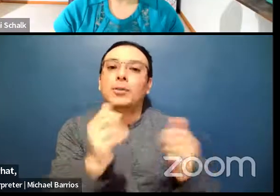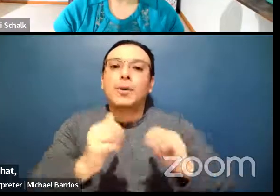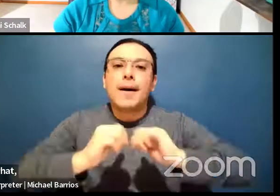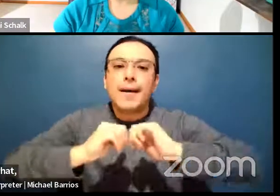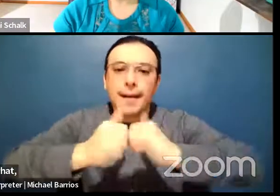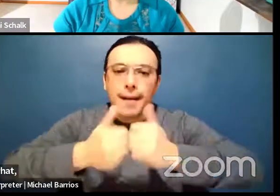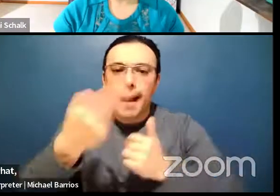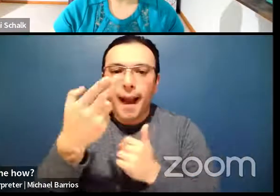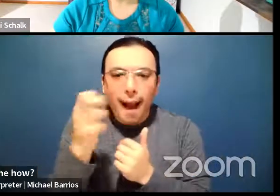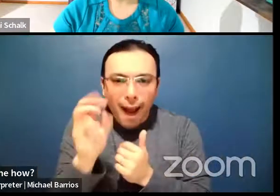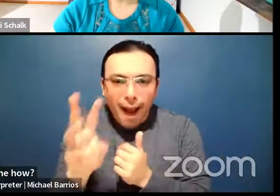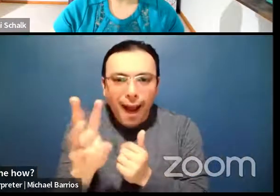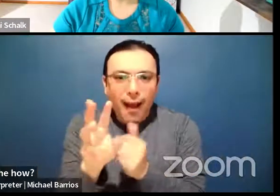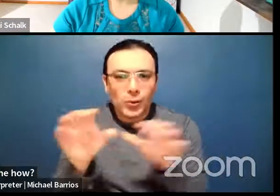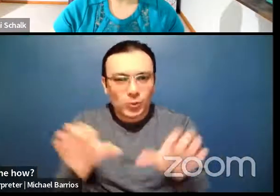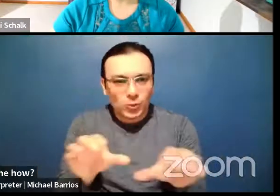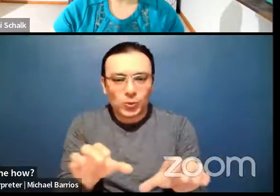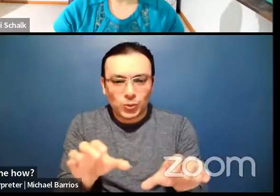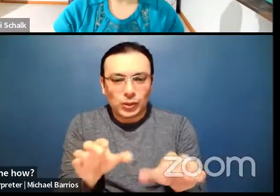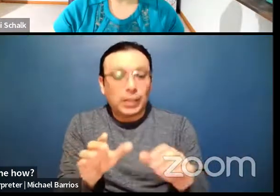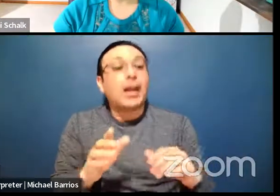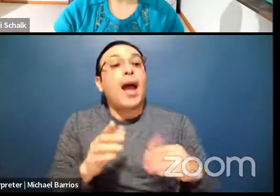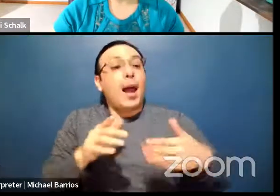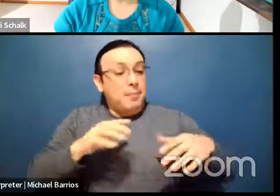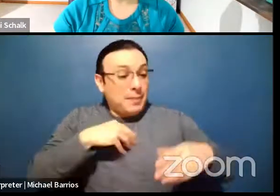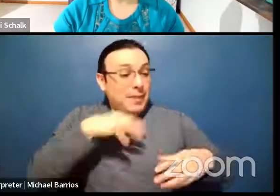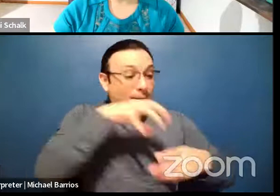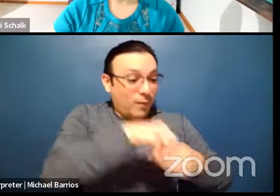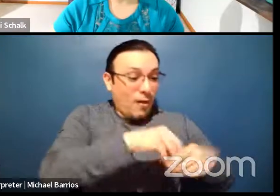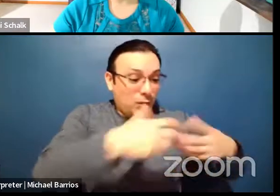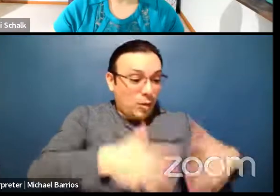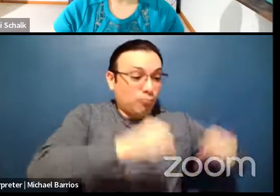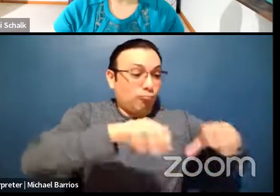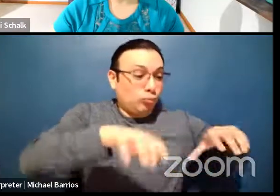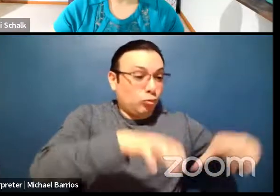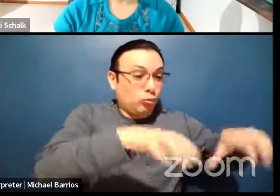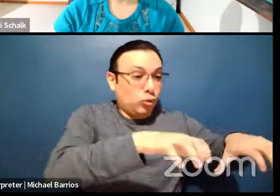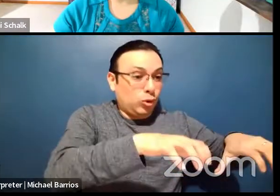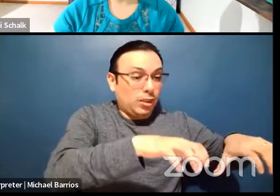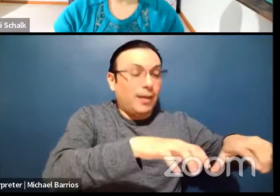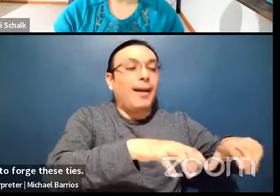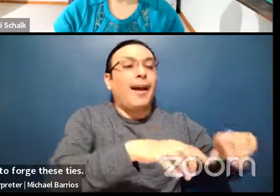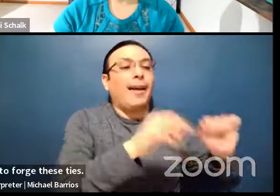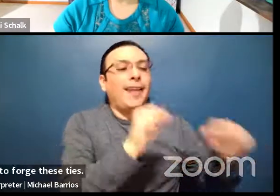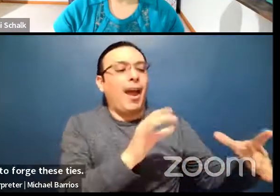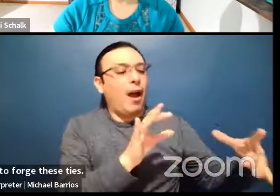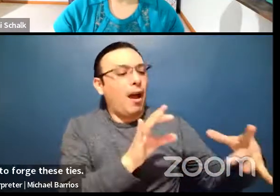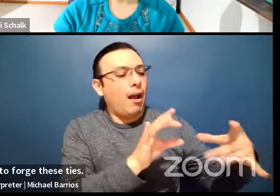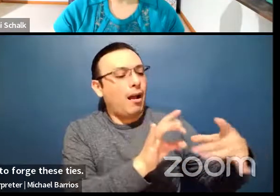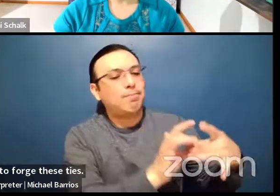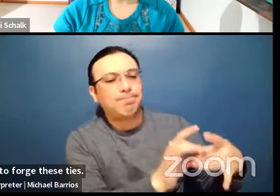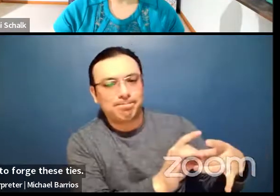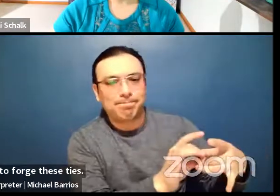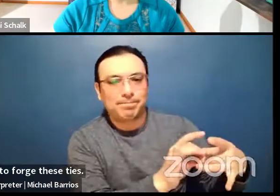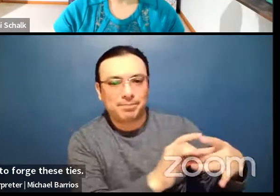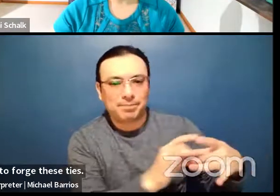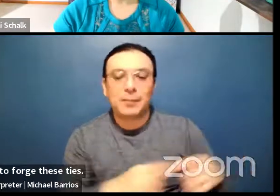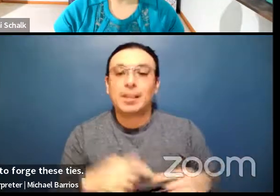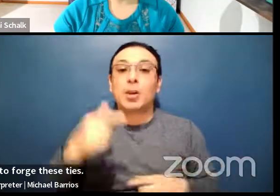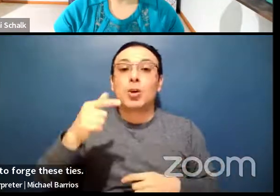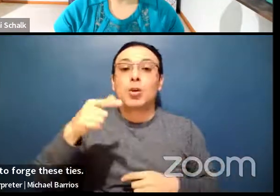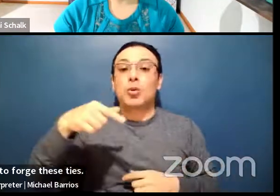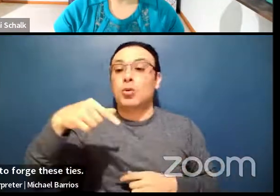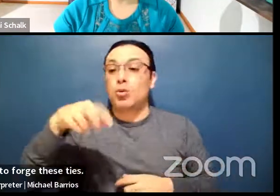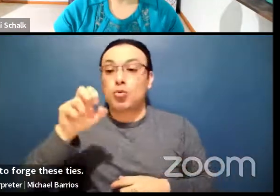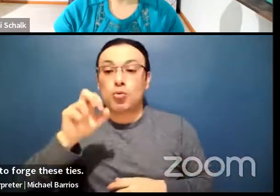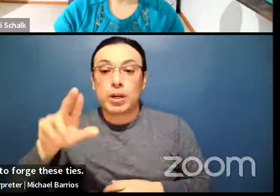practices we engage in order to forge these ties. We define queercrip kinship practices as